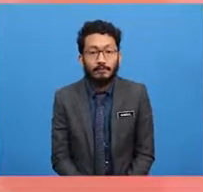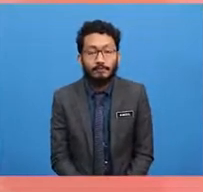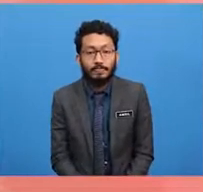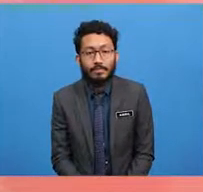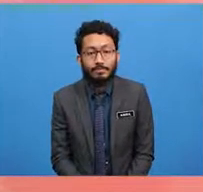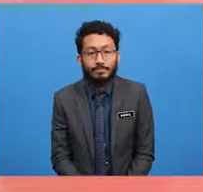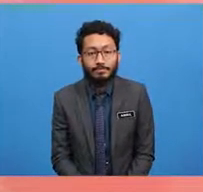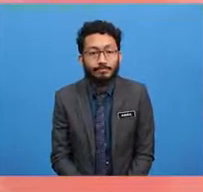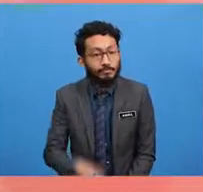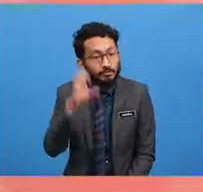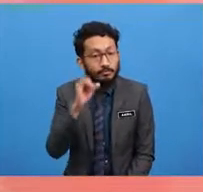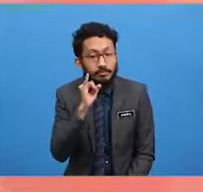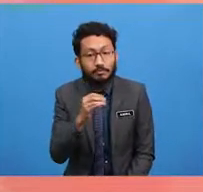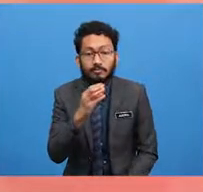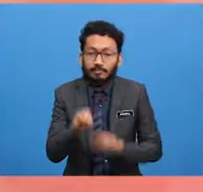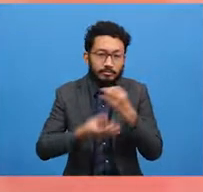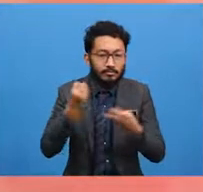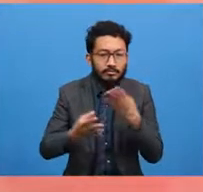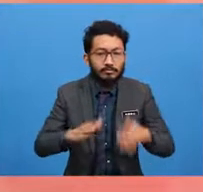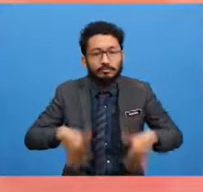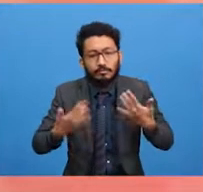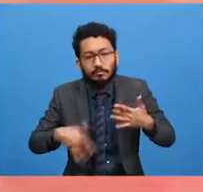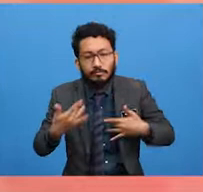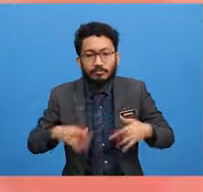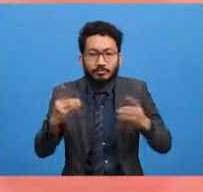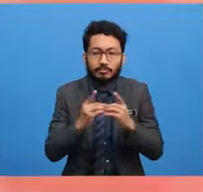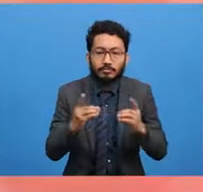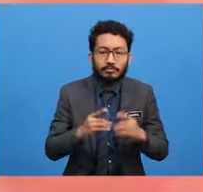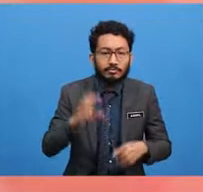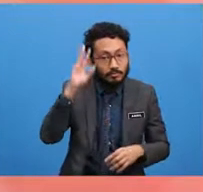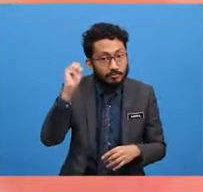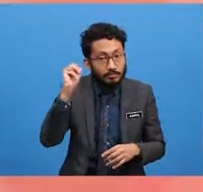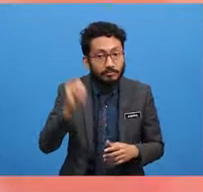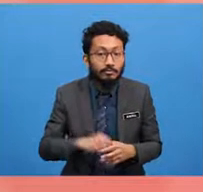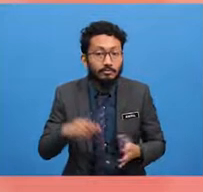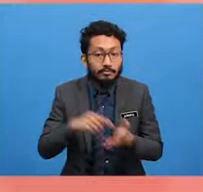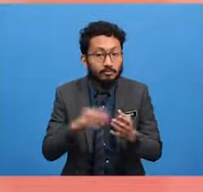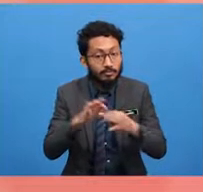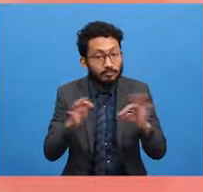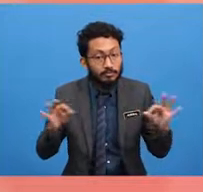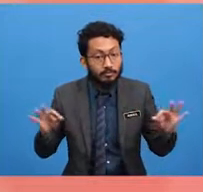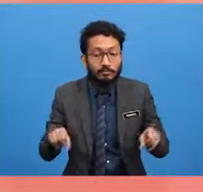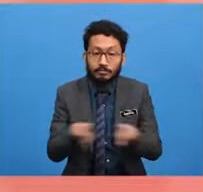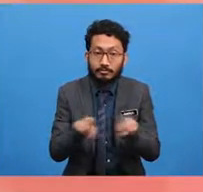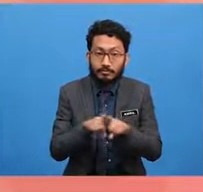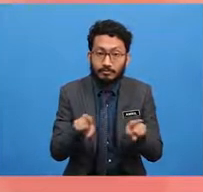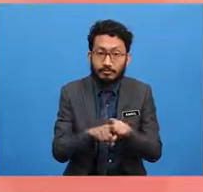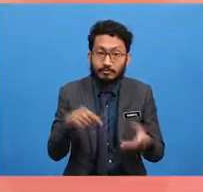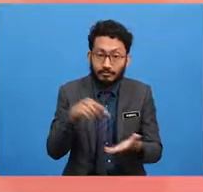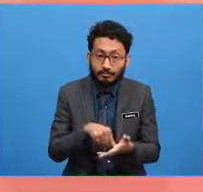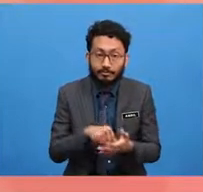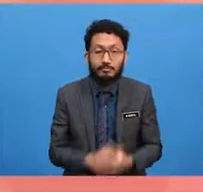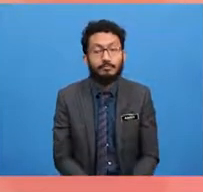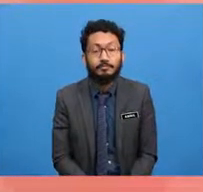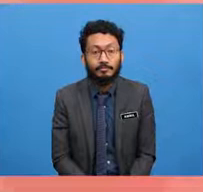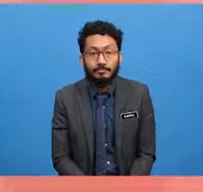is expressing his enthusiasm to meet him. So this sentence corresponds with this.